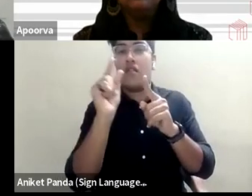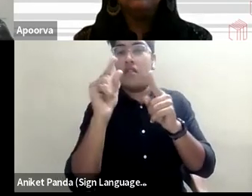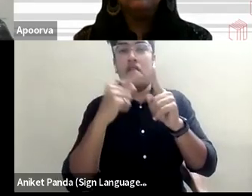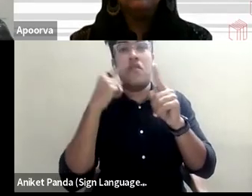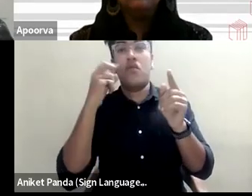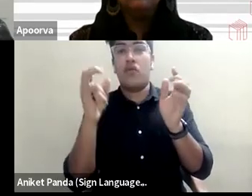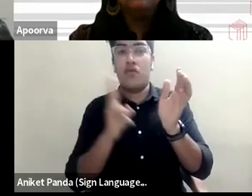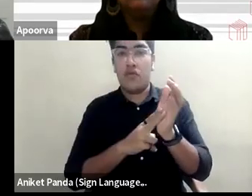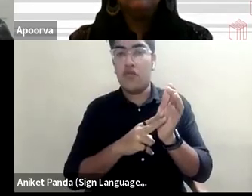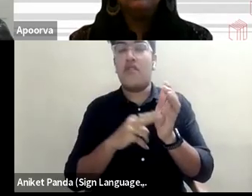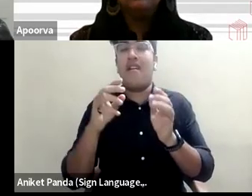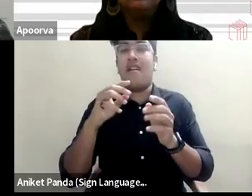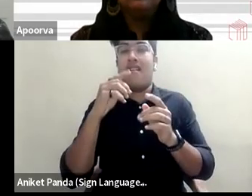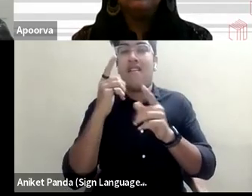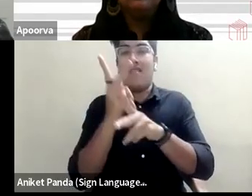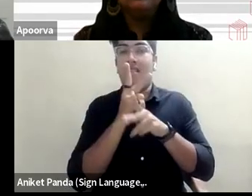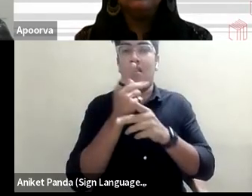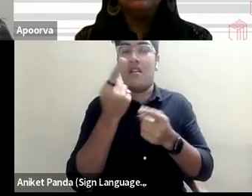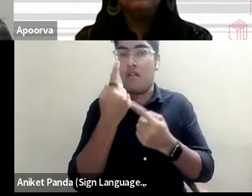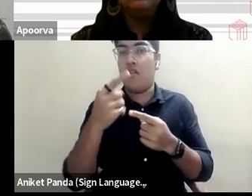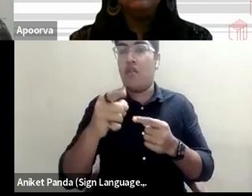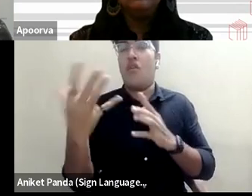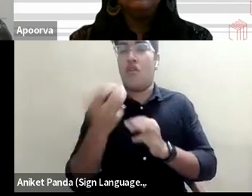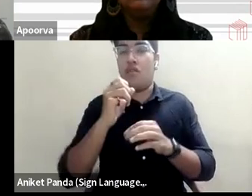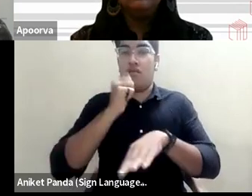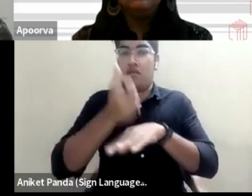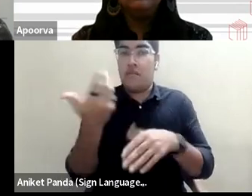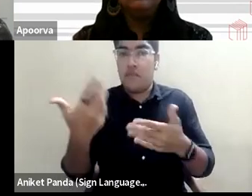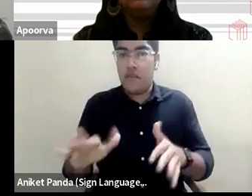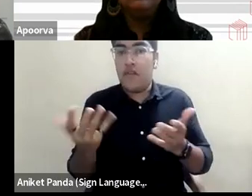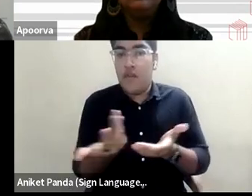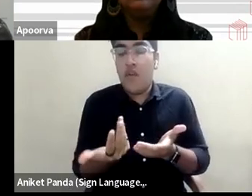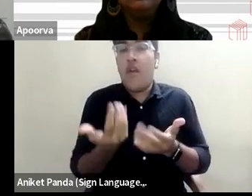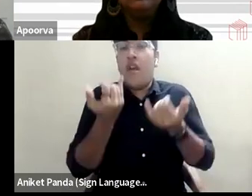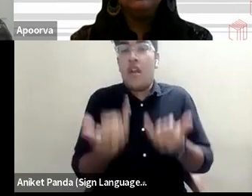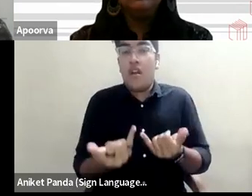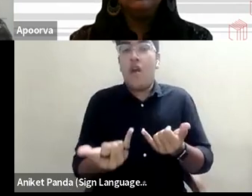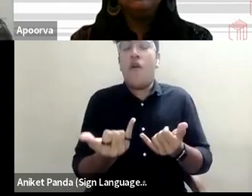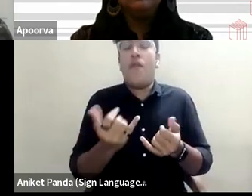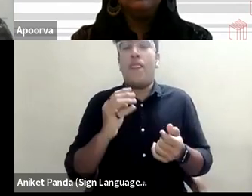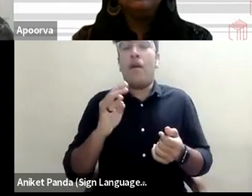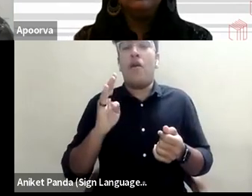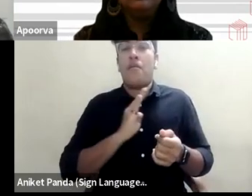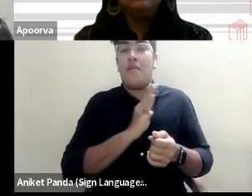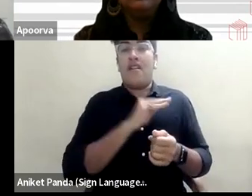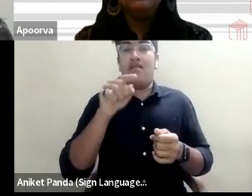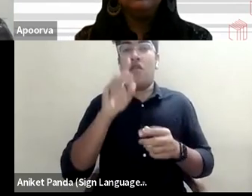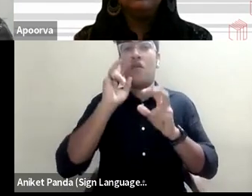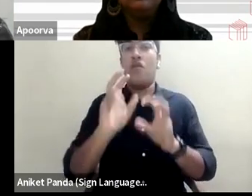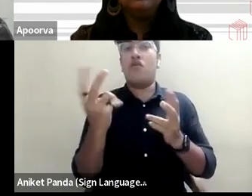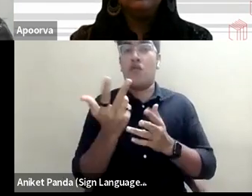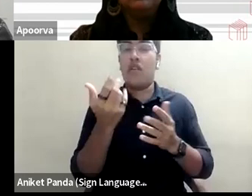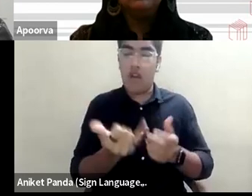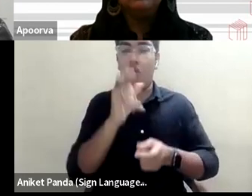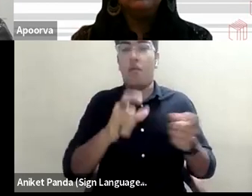is, one would think that information on all the cases that are pending before the Constitution Bench would be, publicly already available.